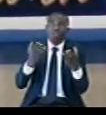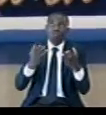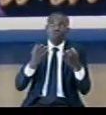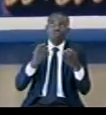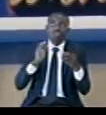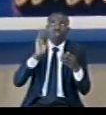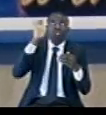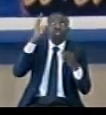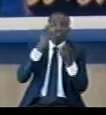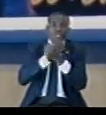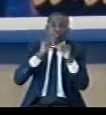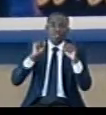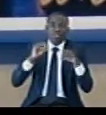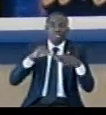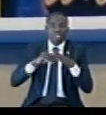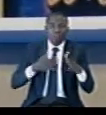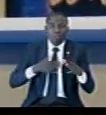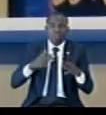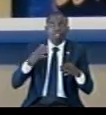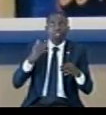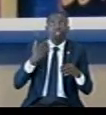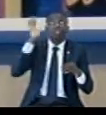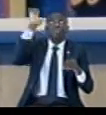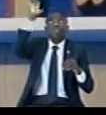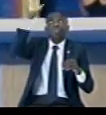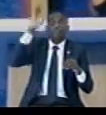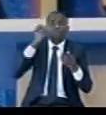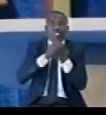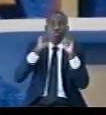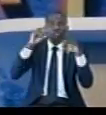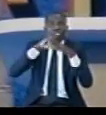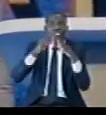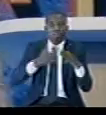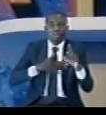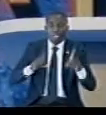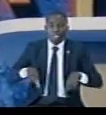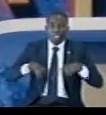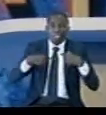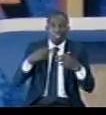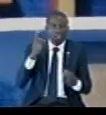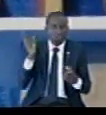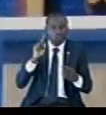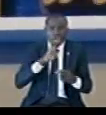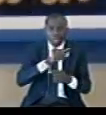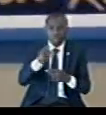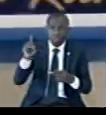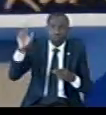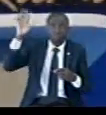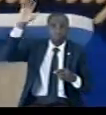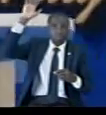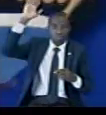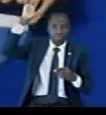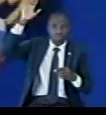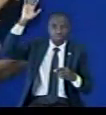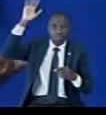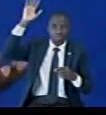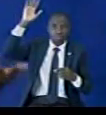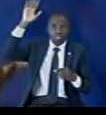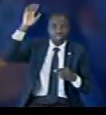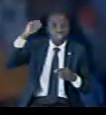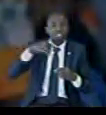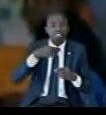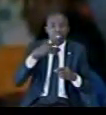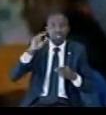life. Where are you? Raise up that hand, raise up that hand, raise up that hand. Be ready, be willing, and then tell